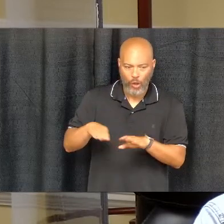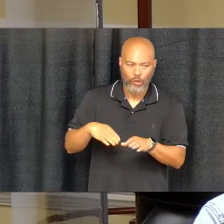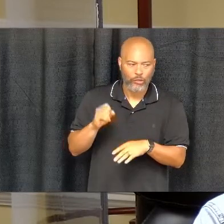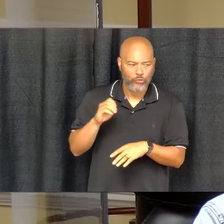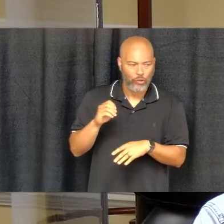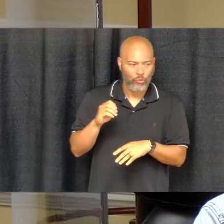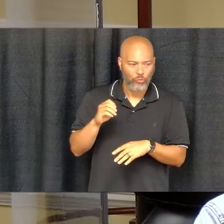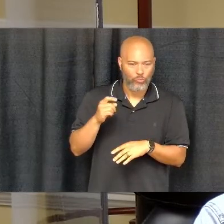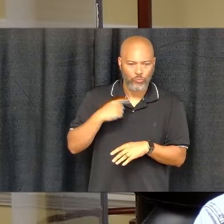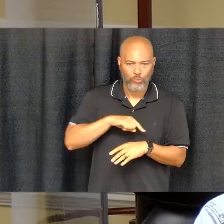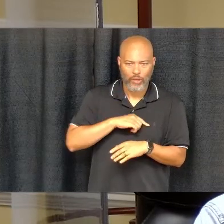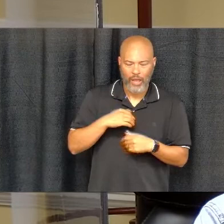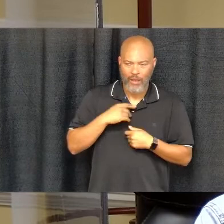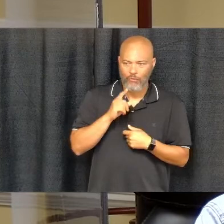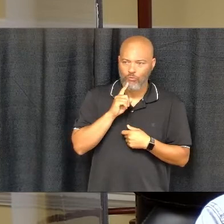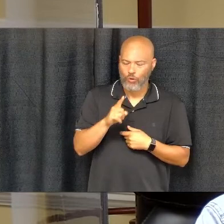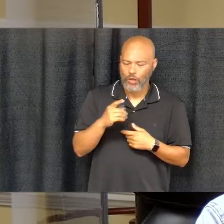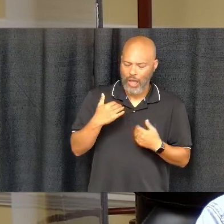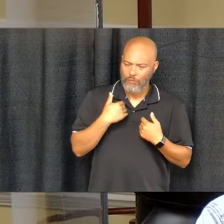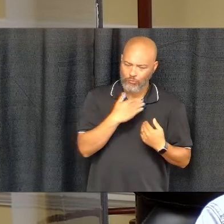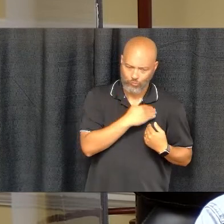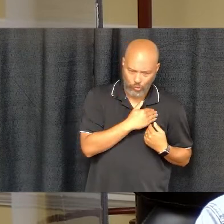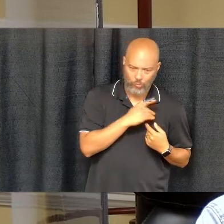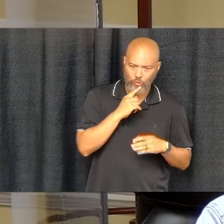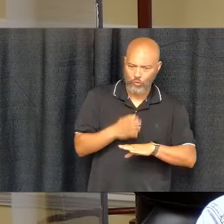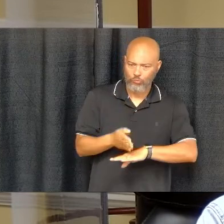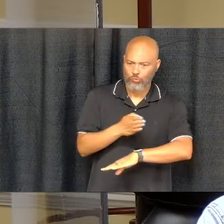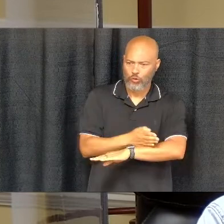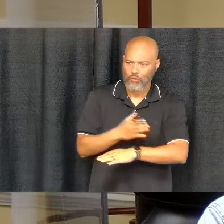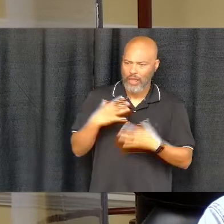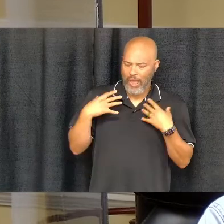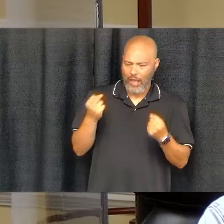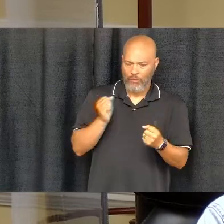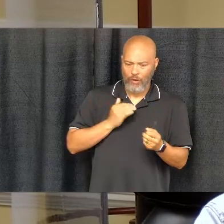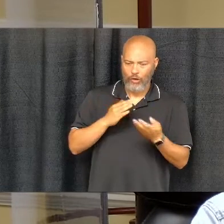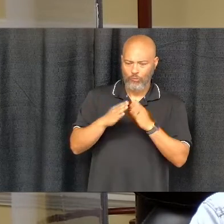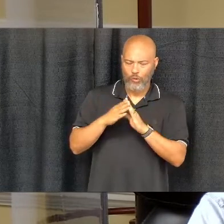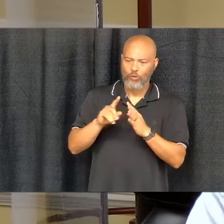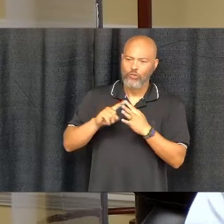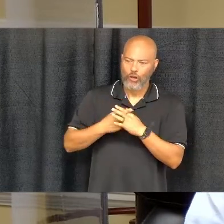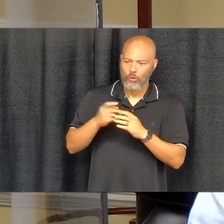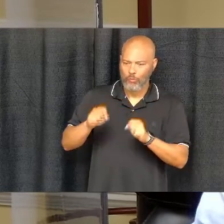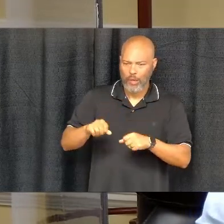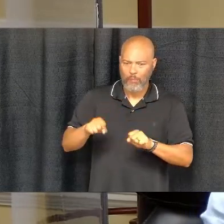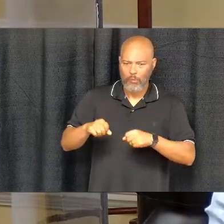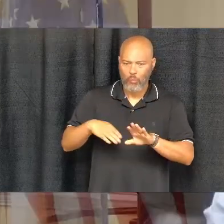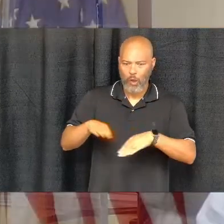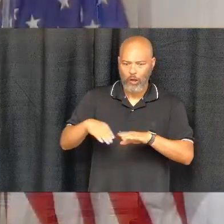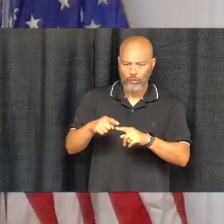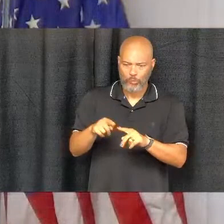have really a moral obligation to improve the health of our community, and it starts with walkability.